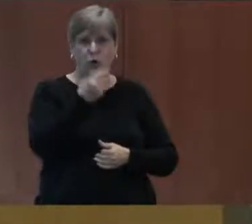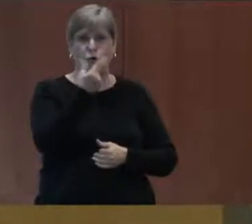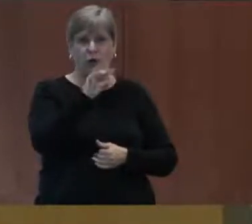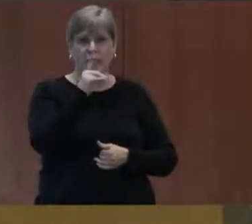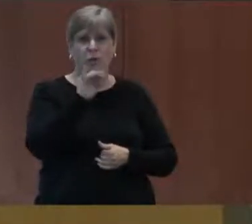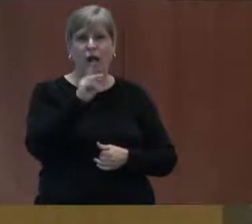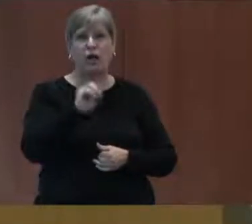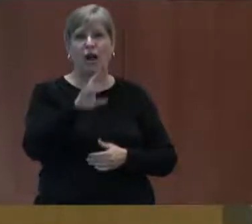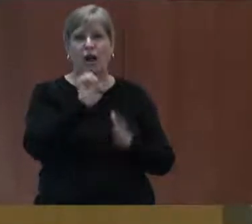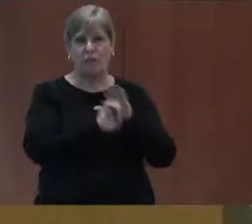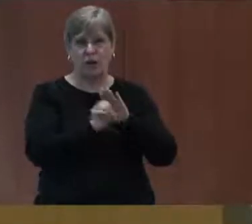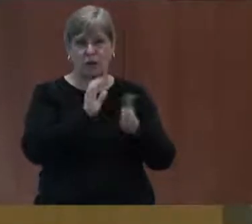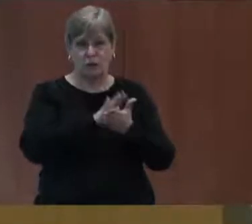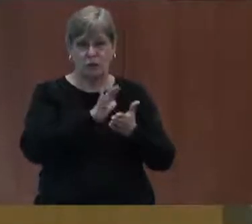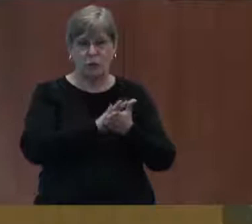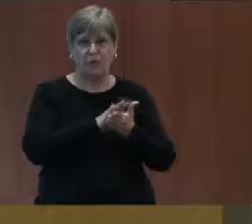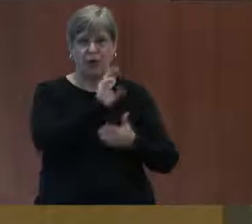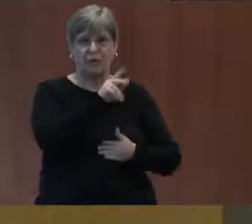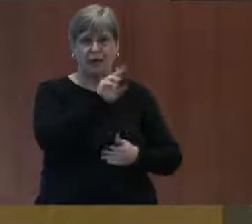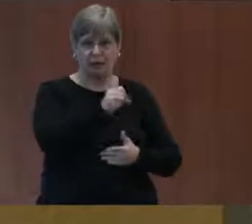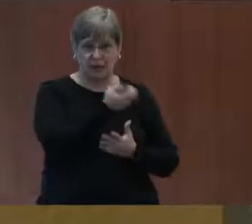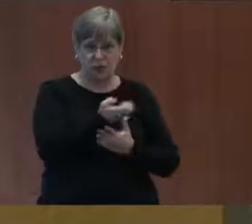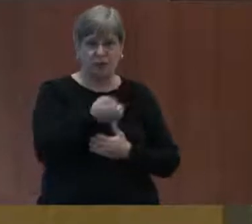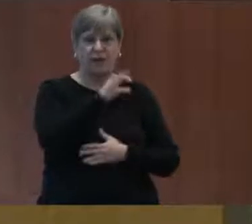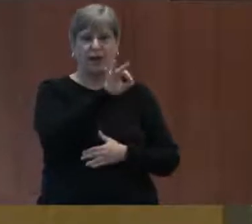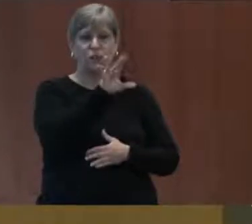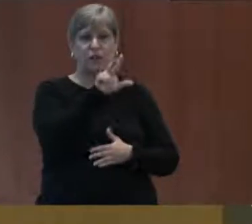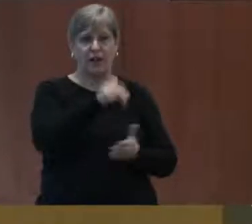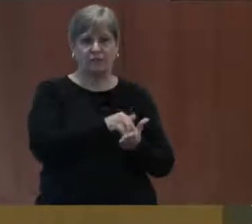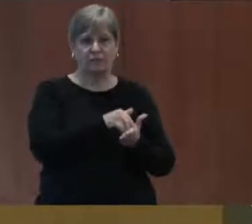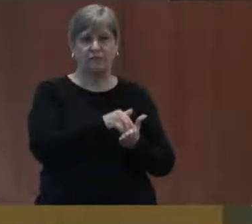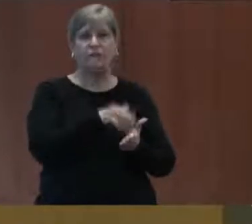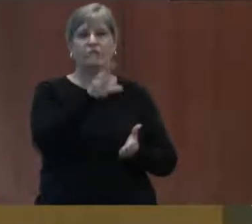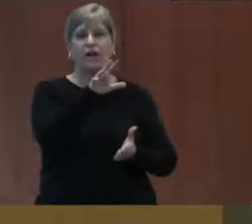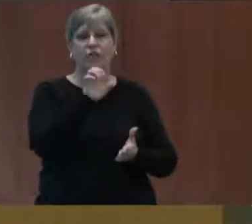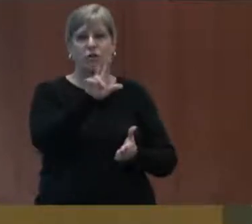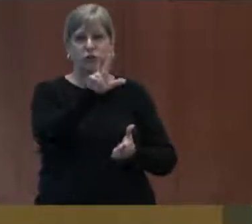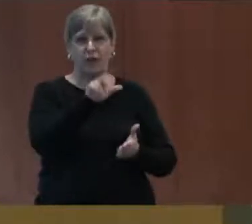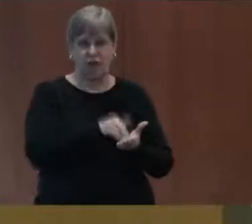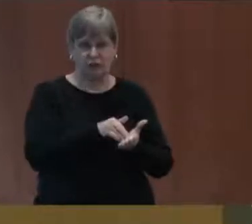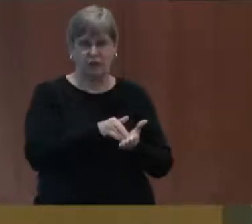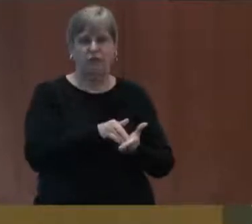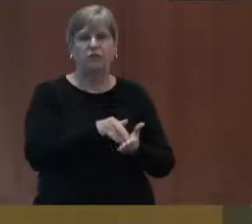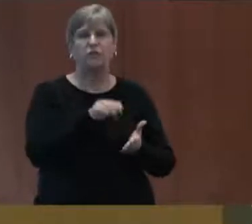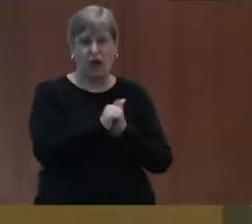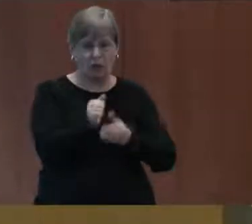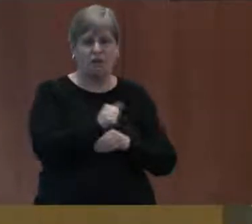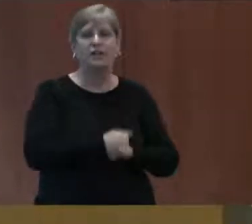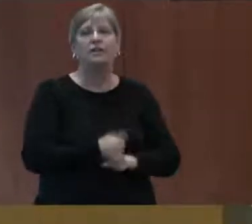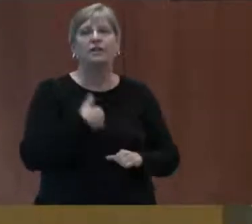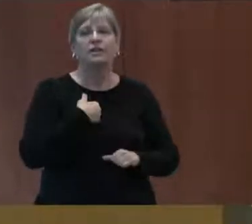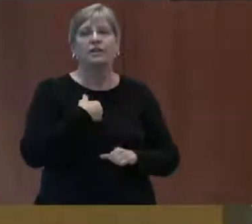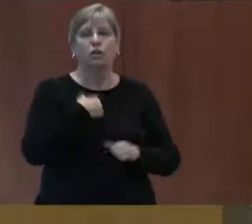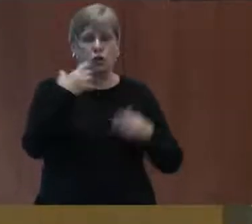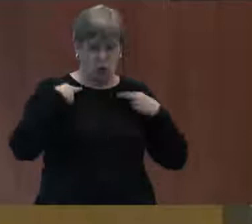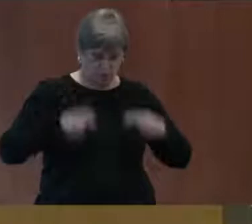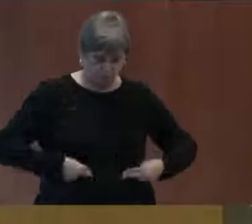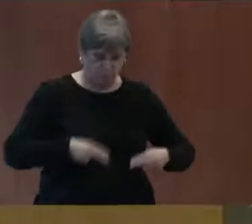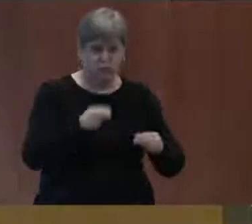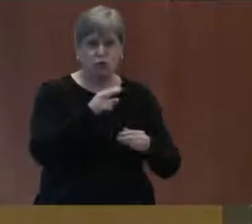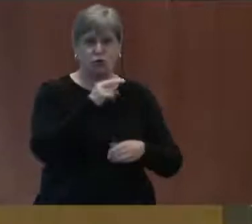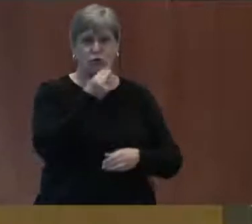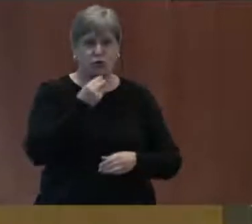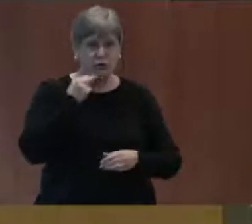Schools to MTS equipment at a cost of $93,503. Uniforms for food and nutrition services